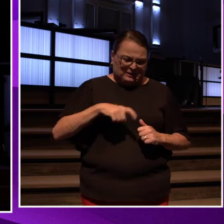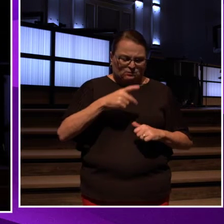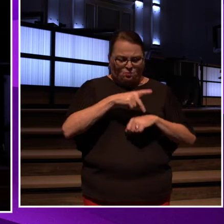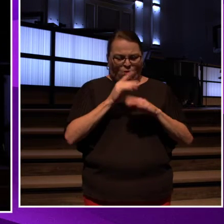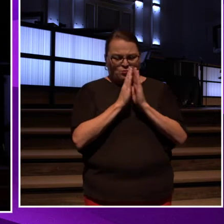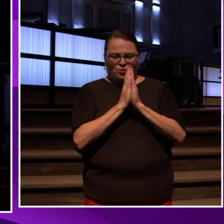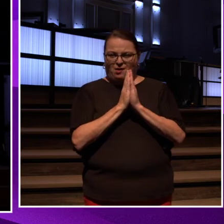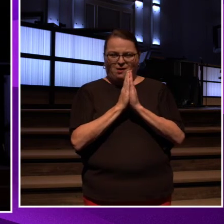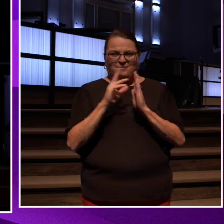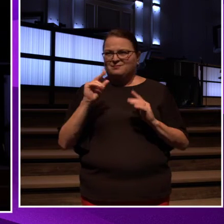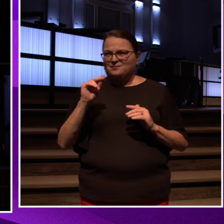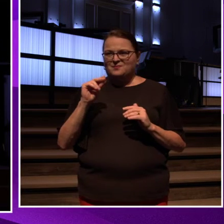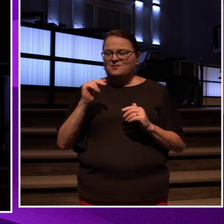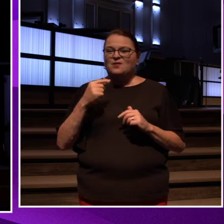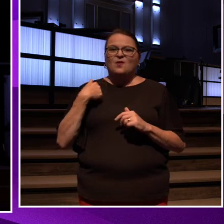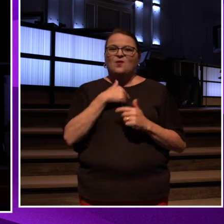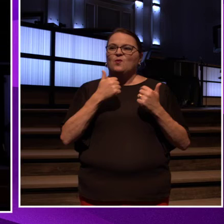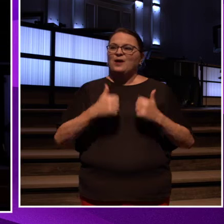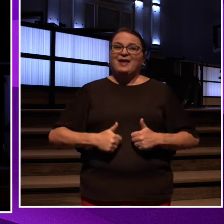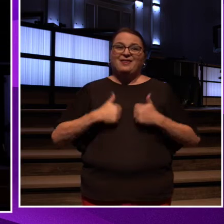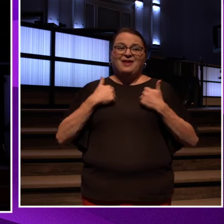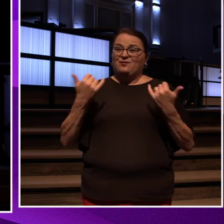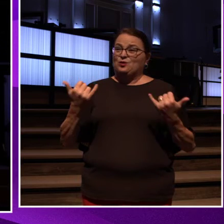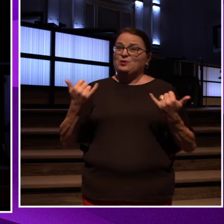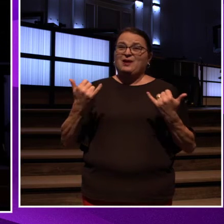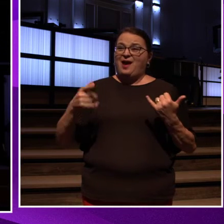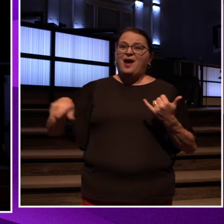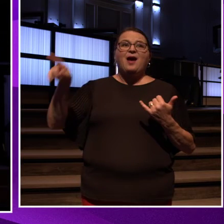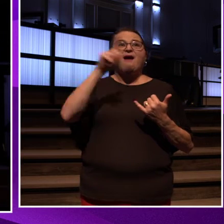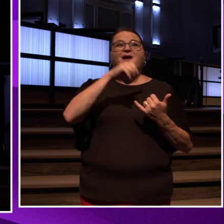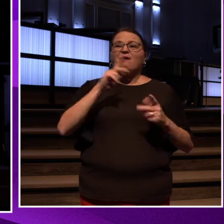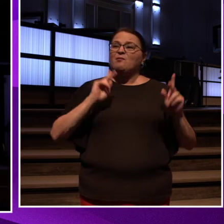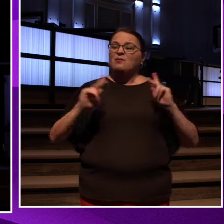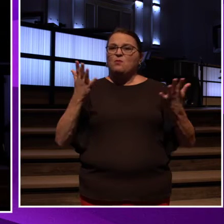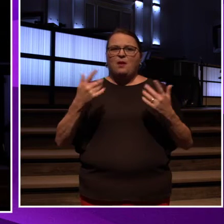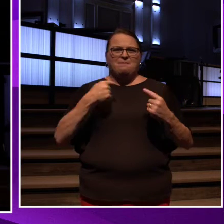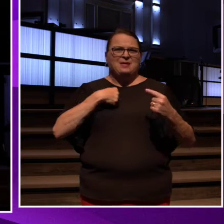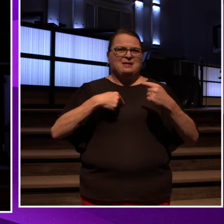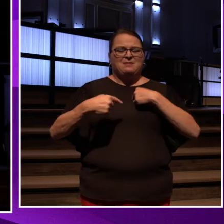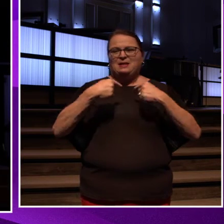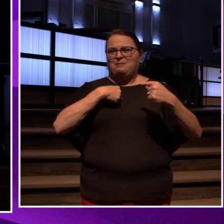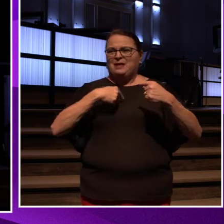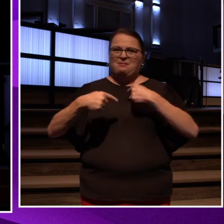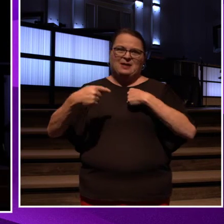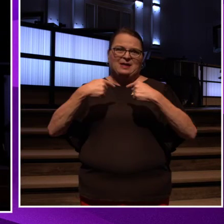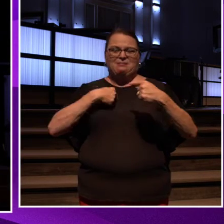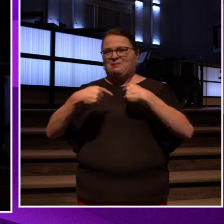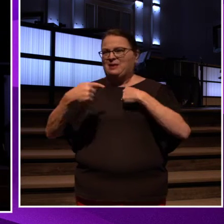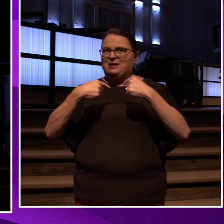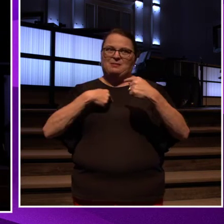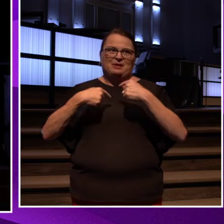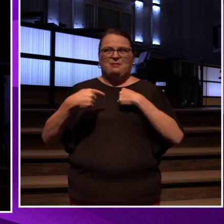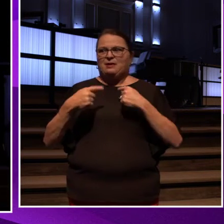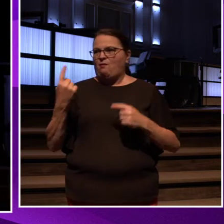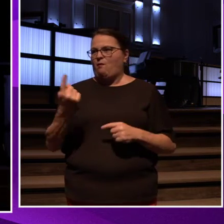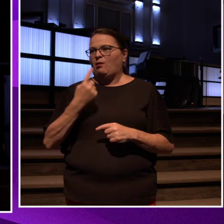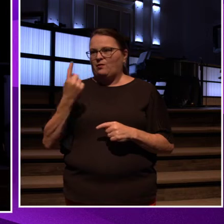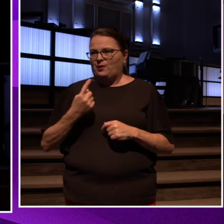But we live in a society today that's consumed with me, me, me, me, me, me, me.